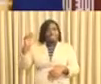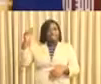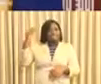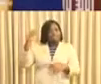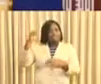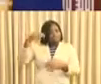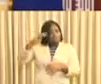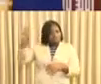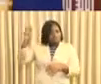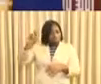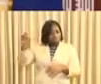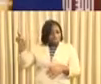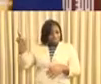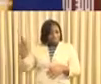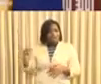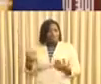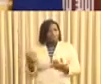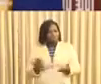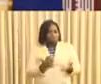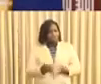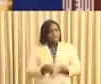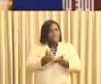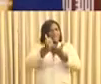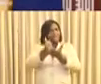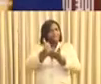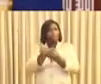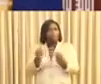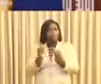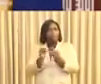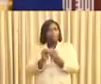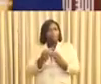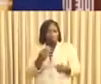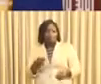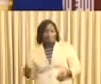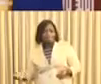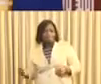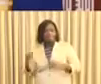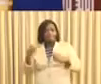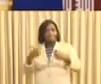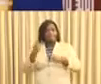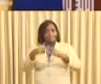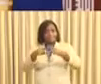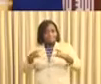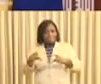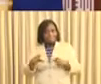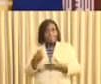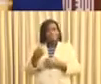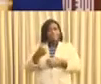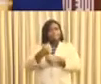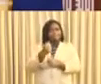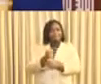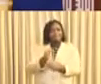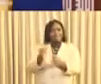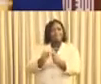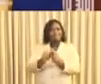our existing laboratories and establish new ones across every region for testing. We will establish 3